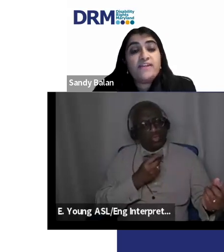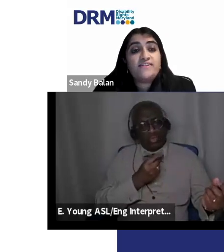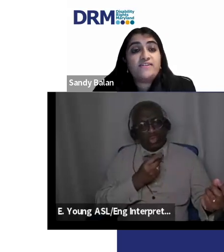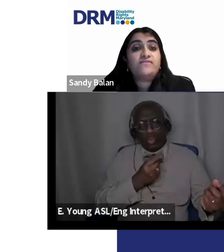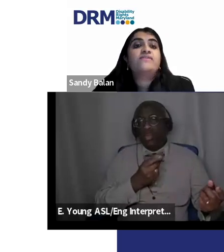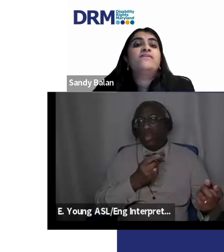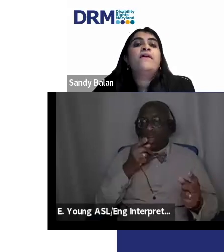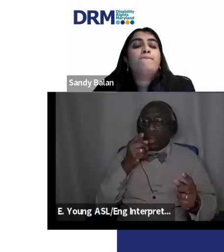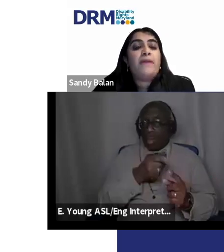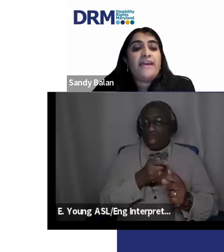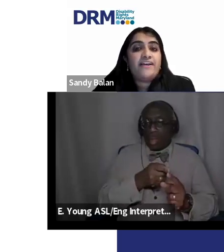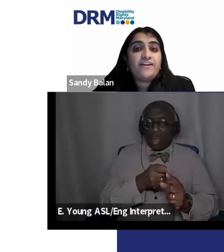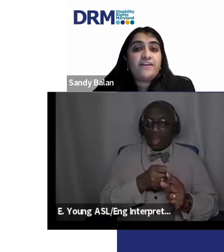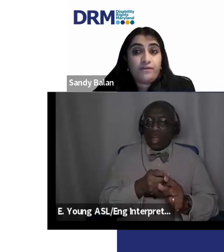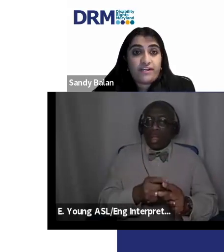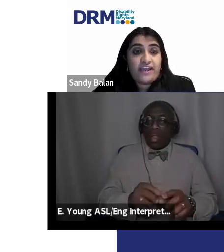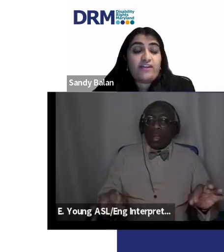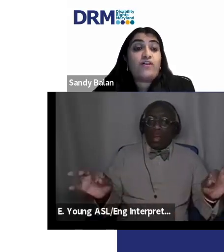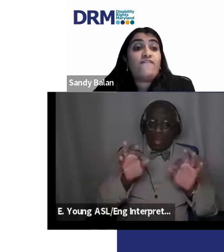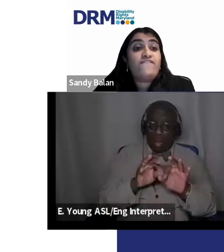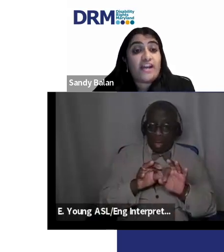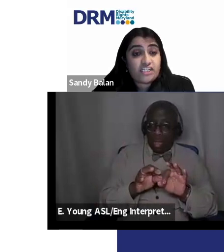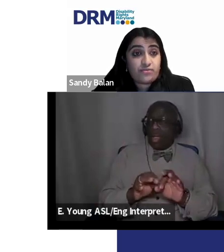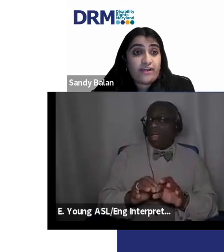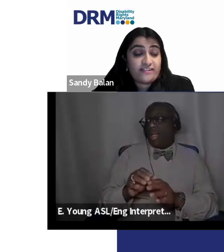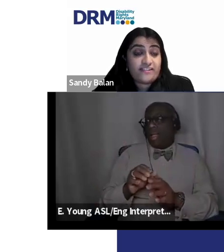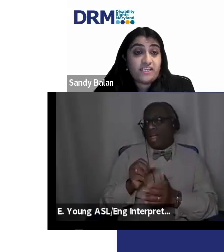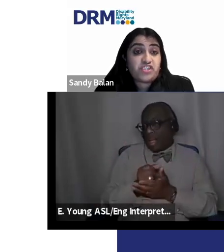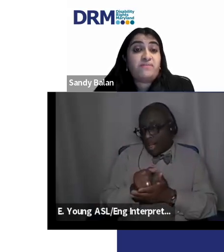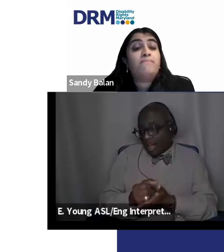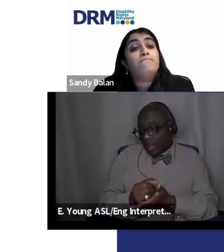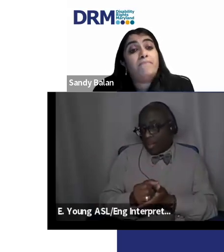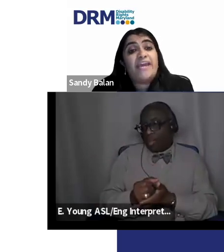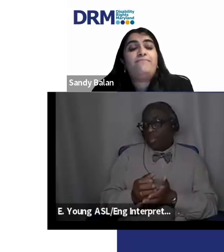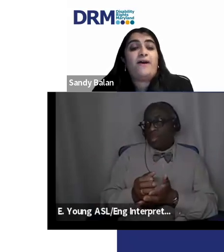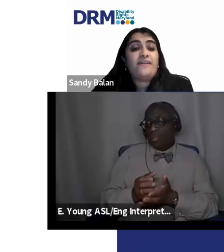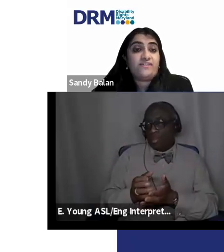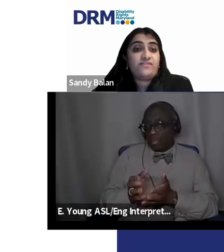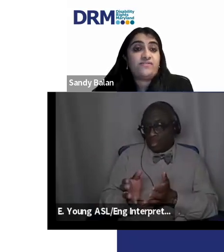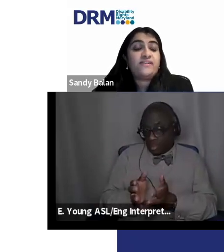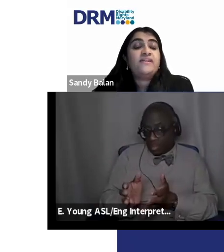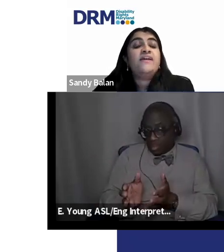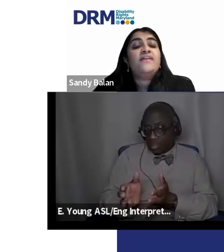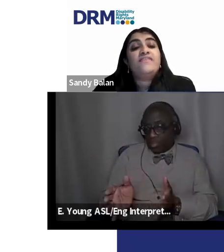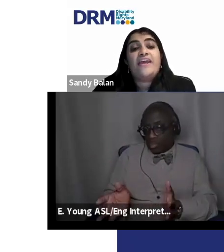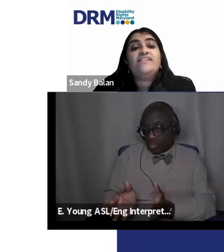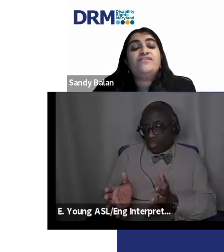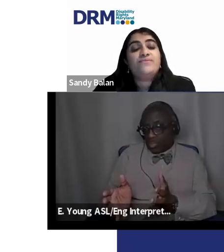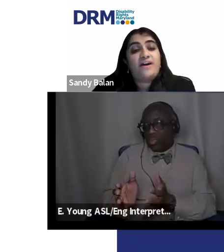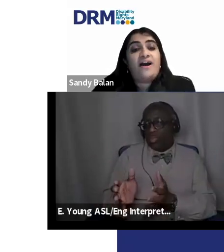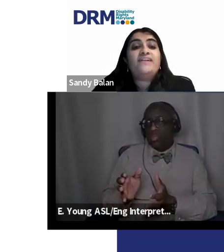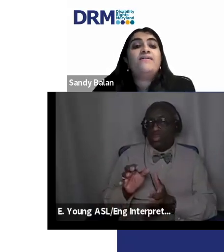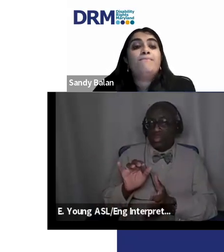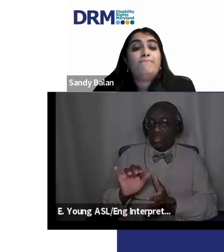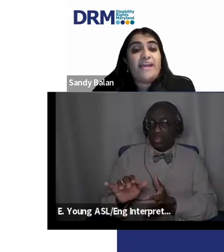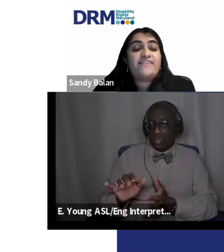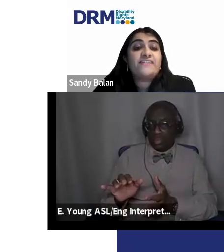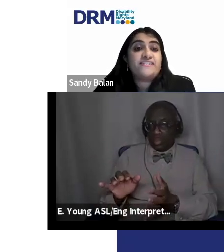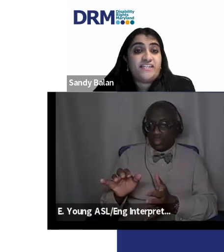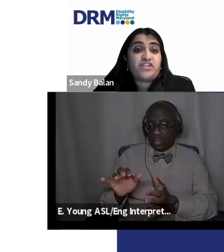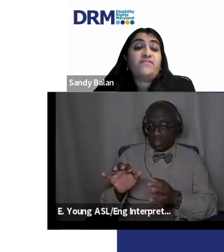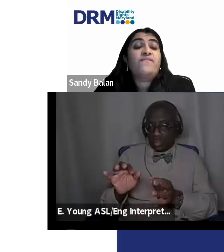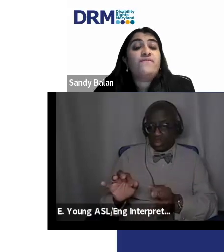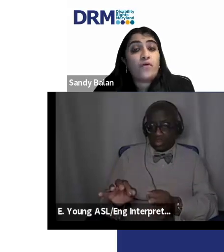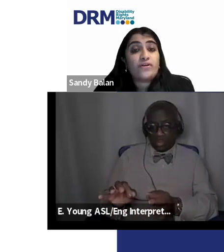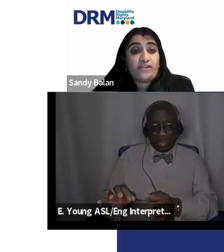help the adult make, communicate, or effectuate a decision made by the adult. They do not